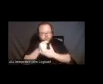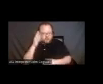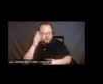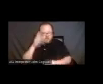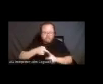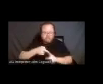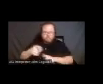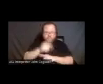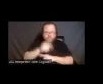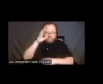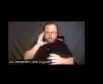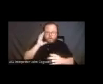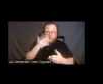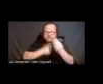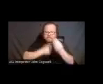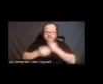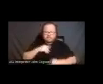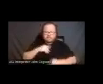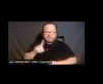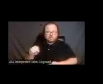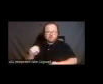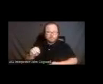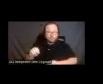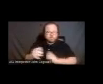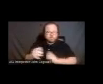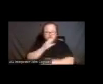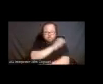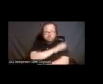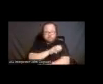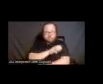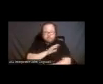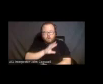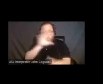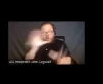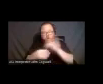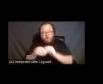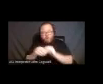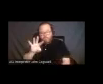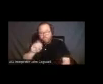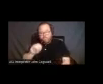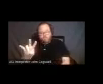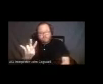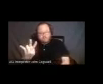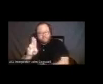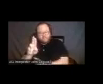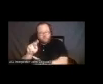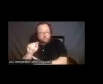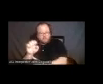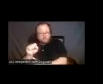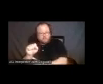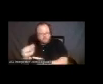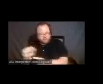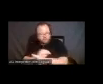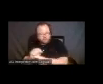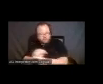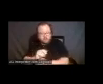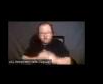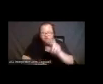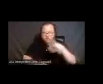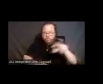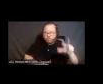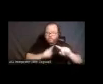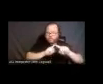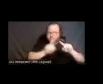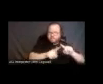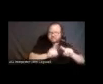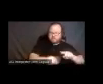clinicians. WET offered a total of 407 continuing education units and 33 trainings that focused